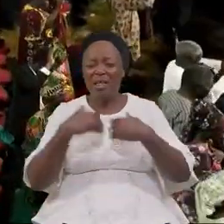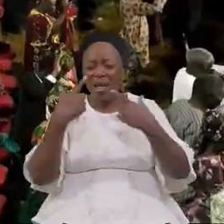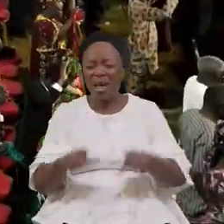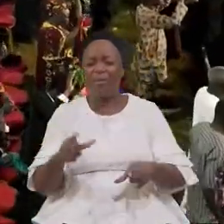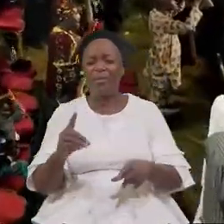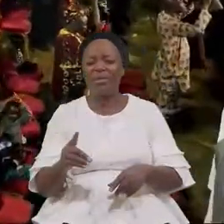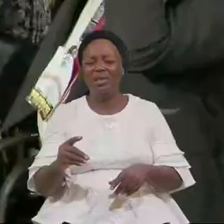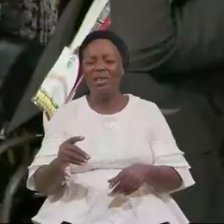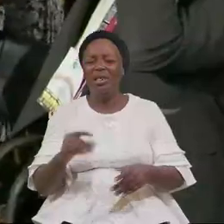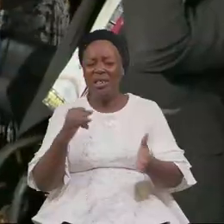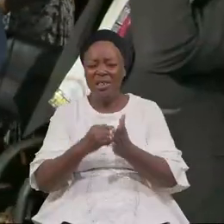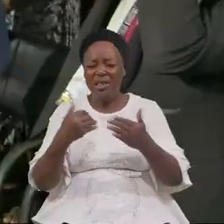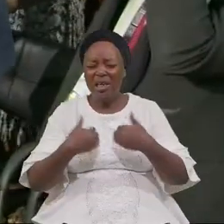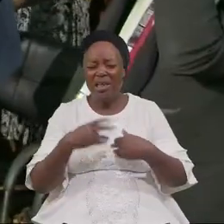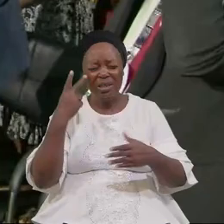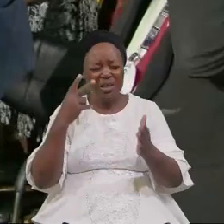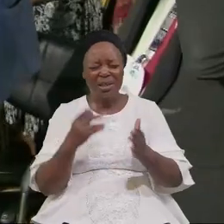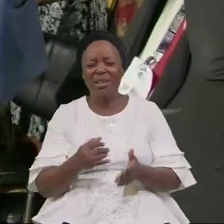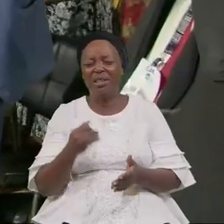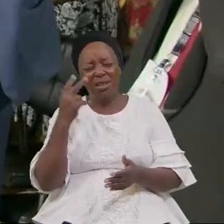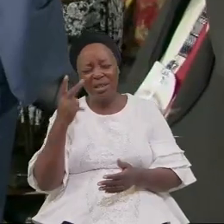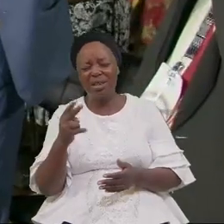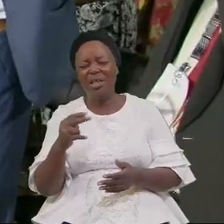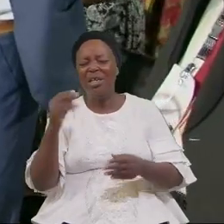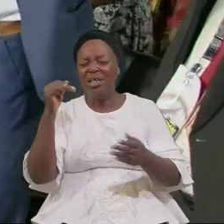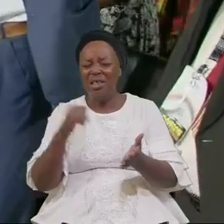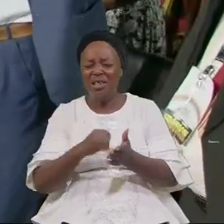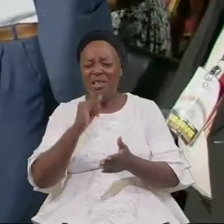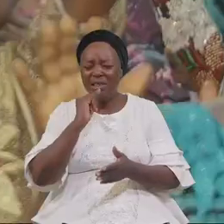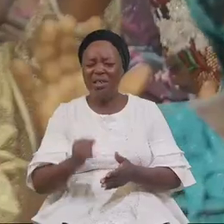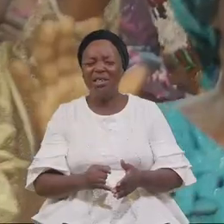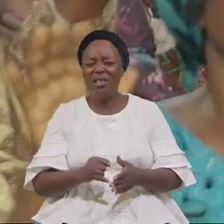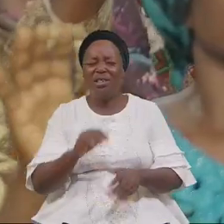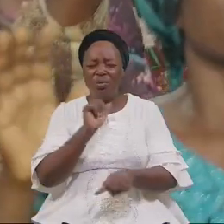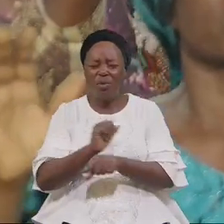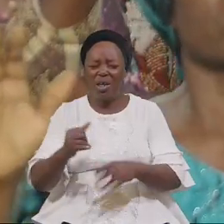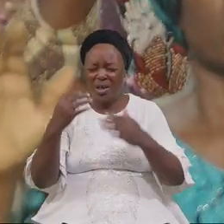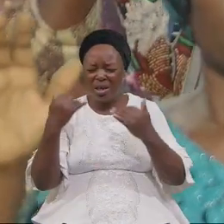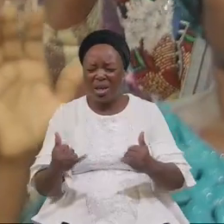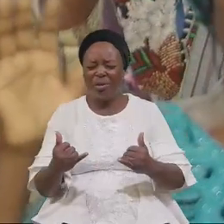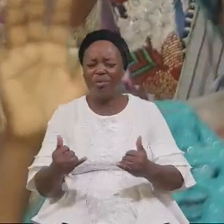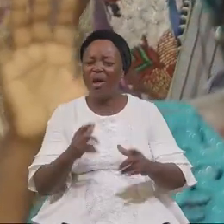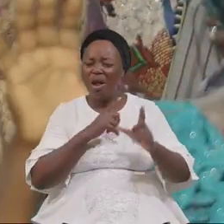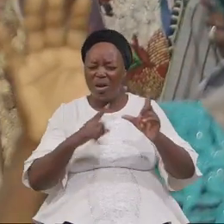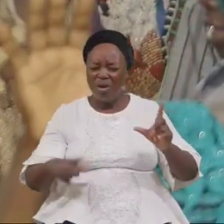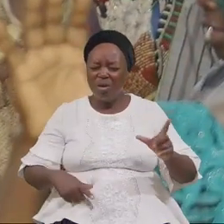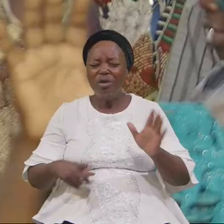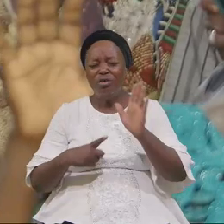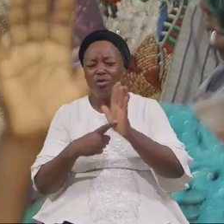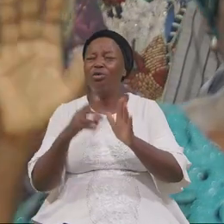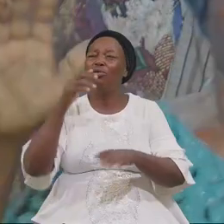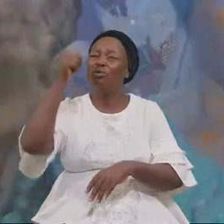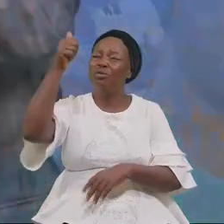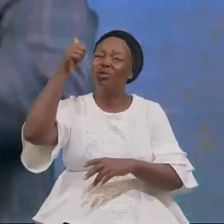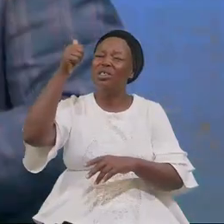is manifested. It is demonstrated right now. Lord, show yourself